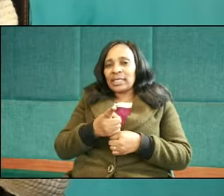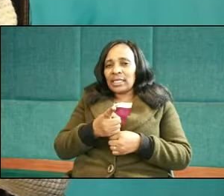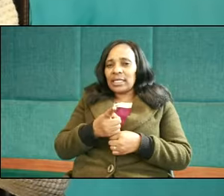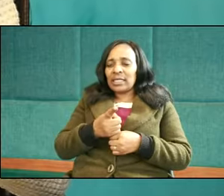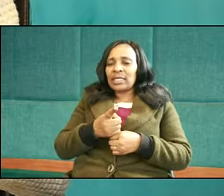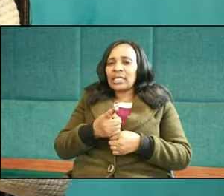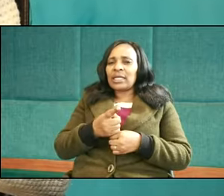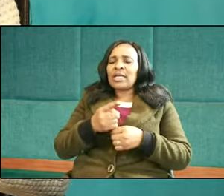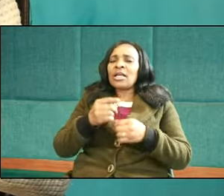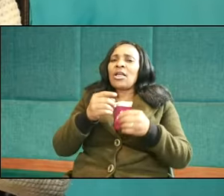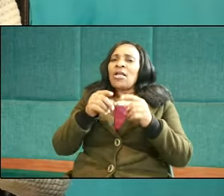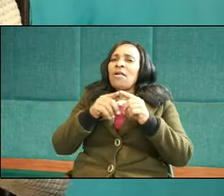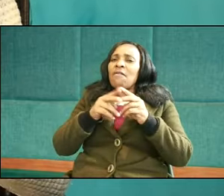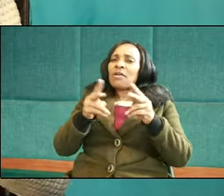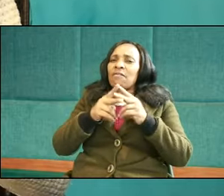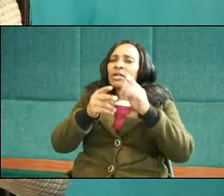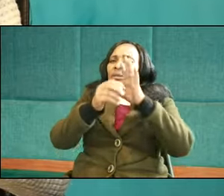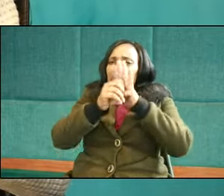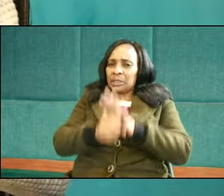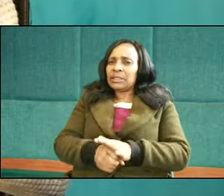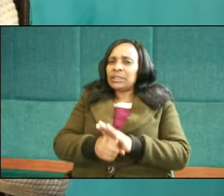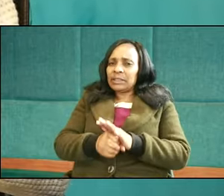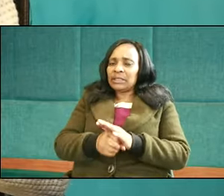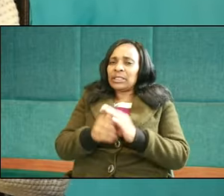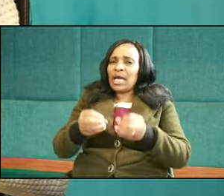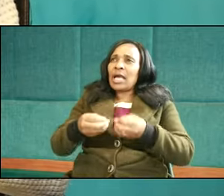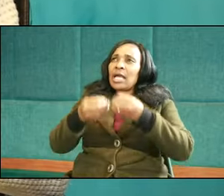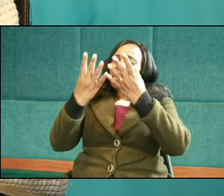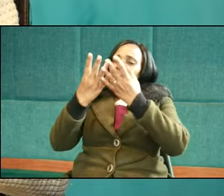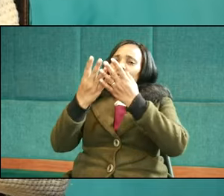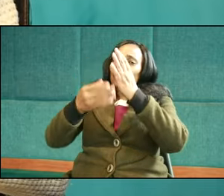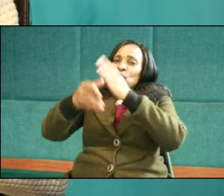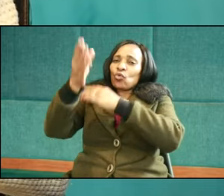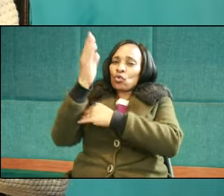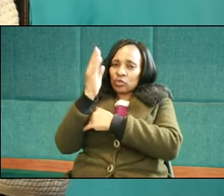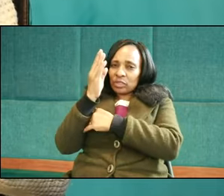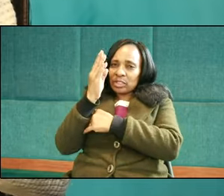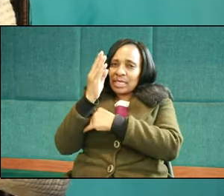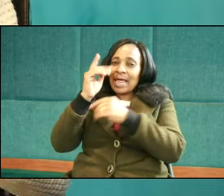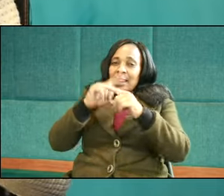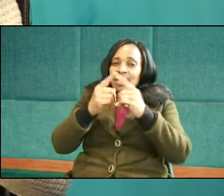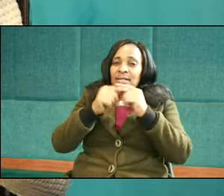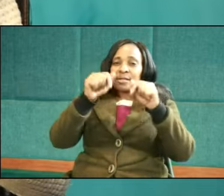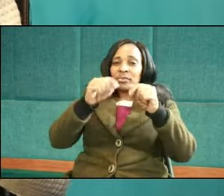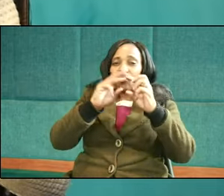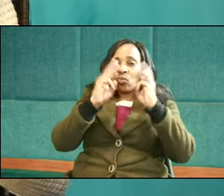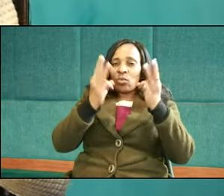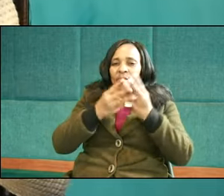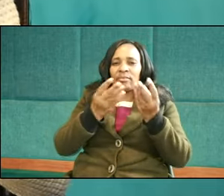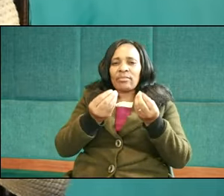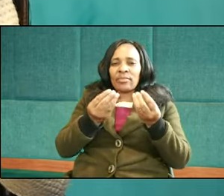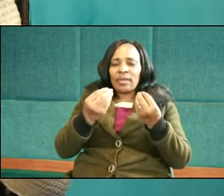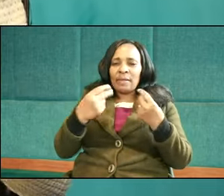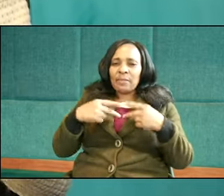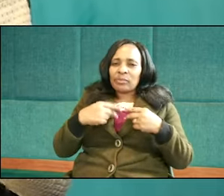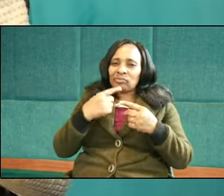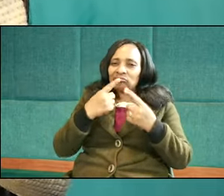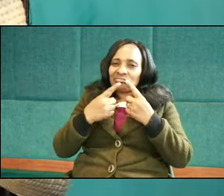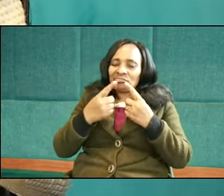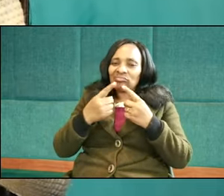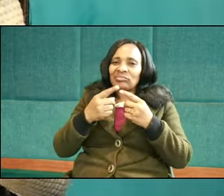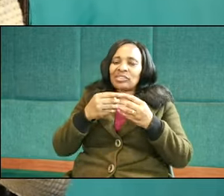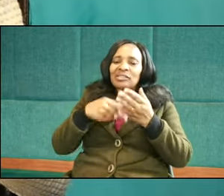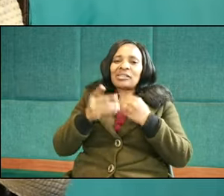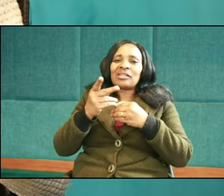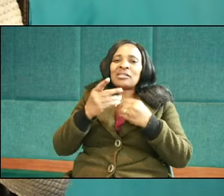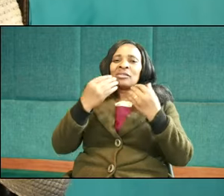so immensely precious, a gift from God. And in this world, it's very easy for people to say selling your